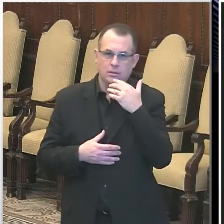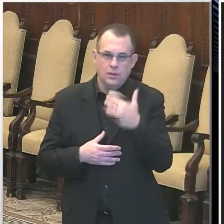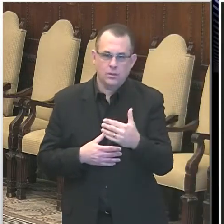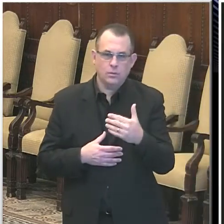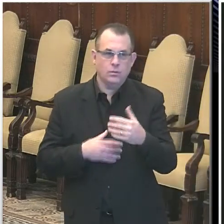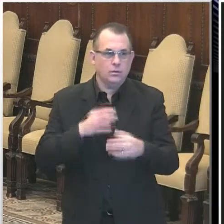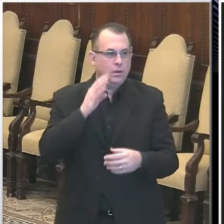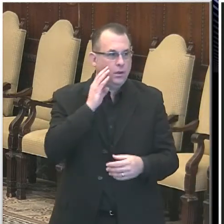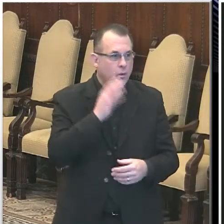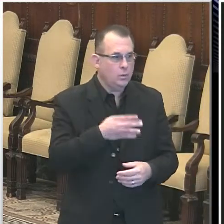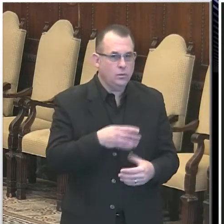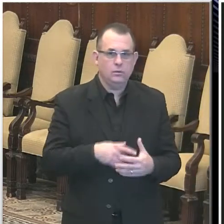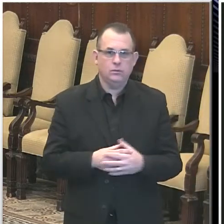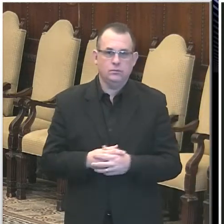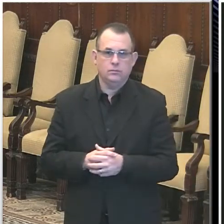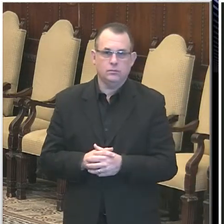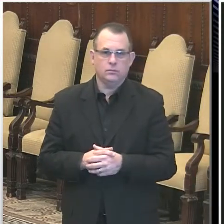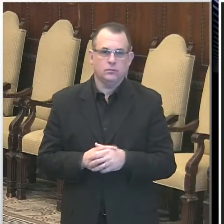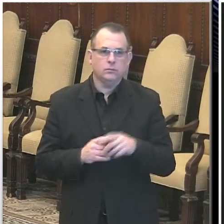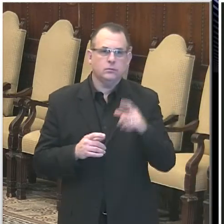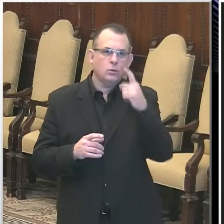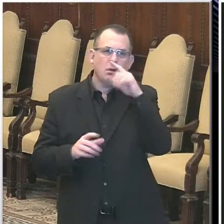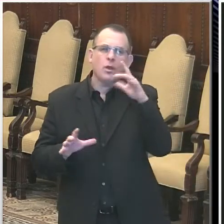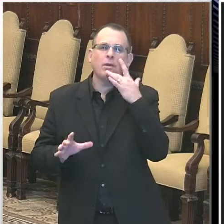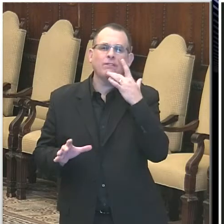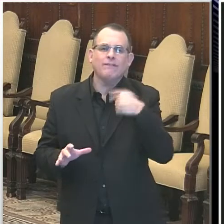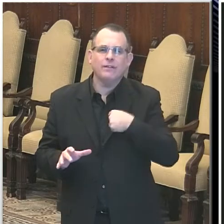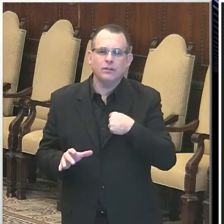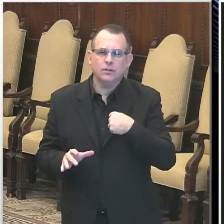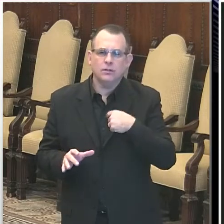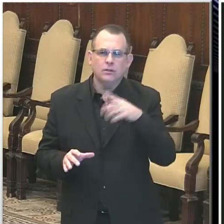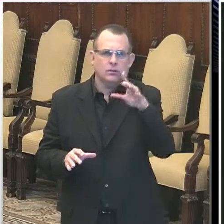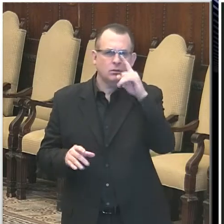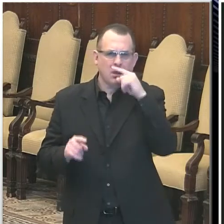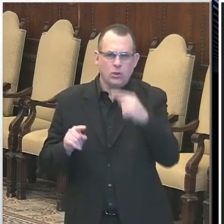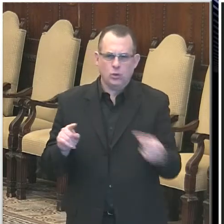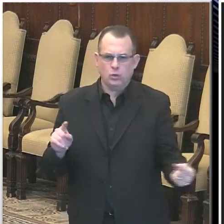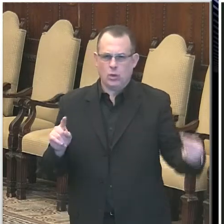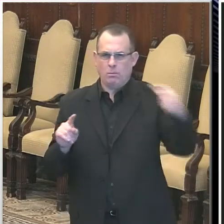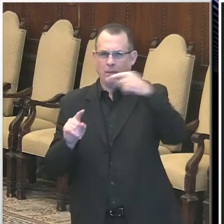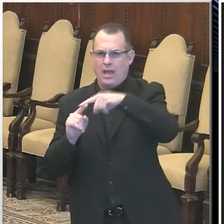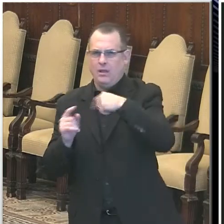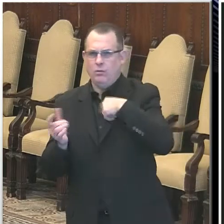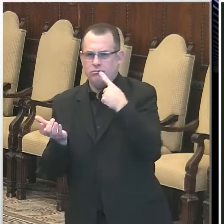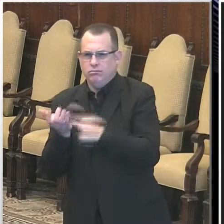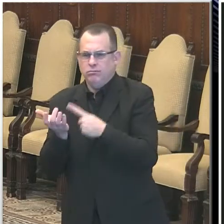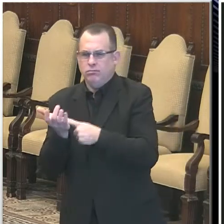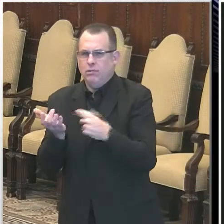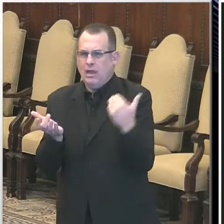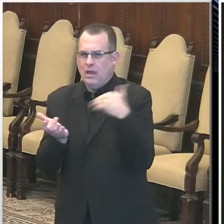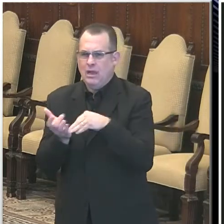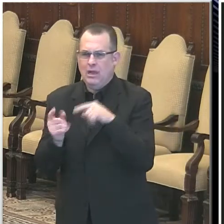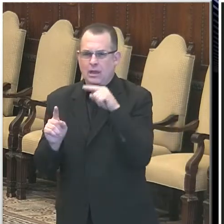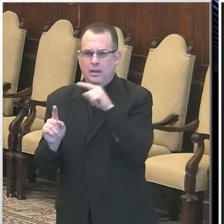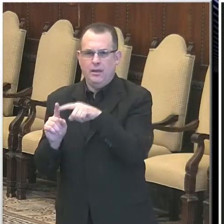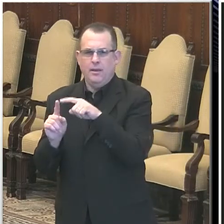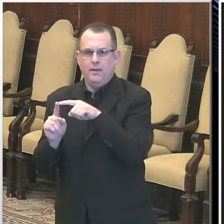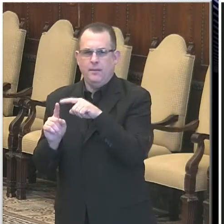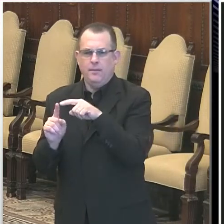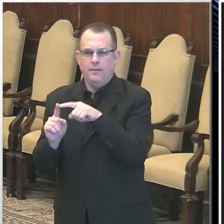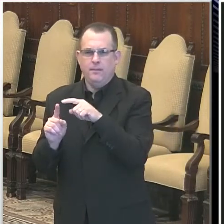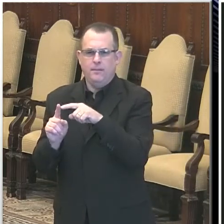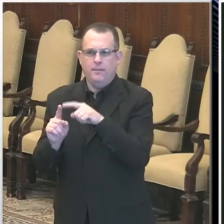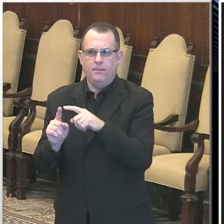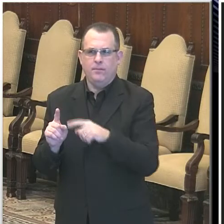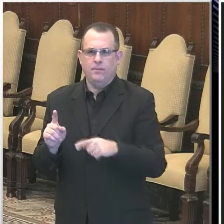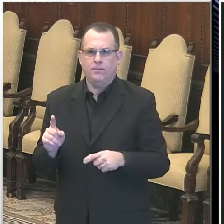Could you do me a favor and go back over and just list out on top of what you already listed